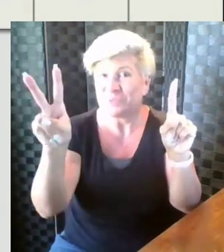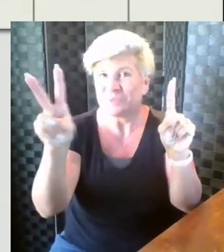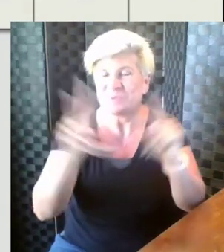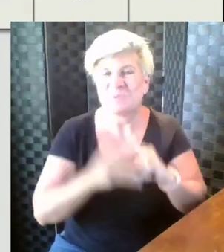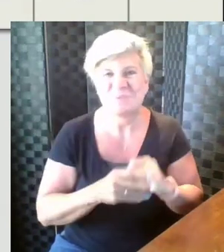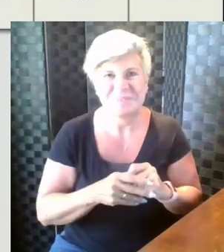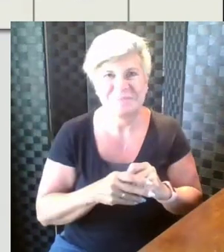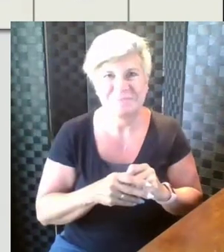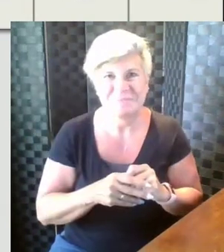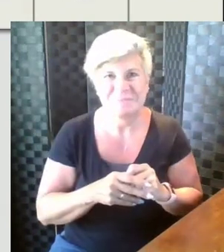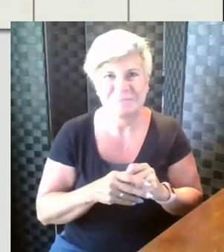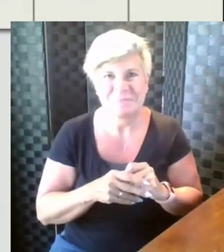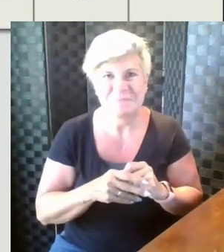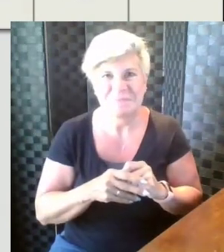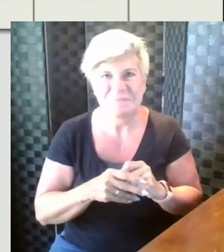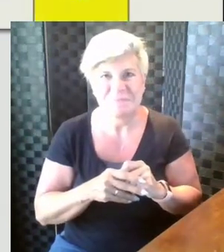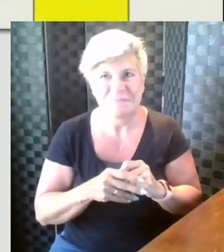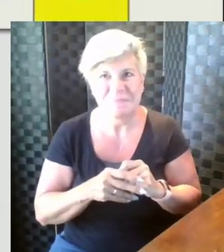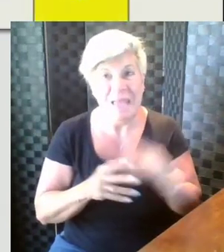2,